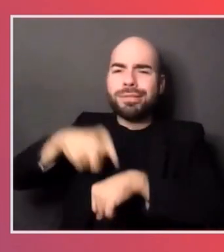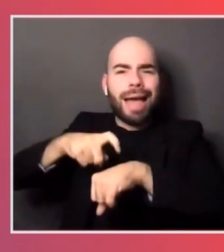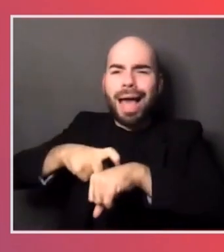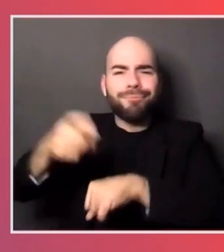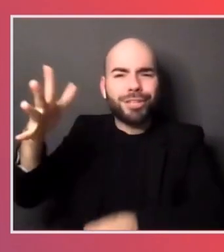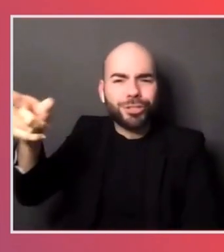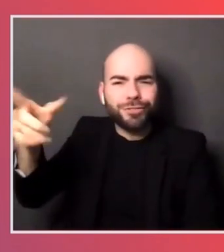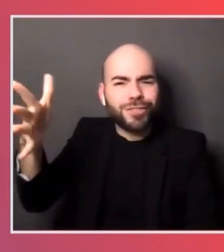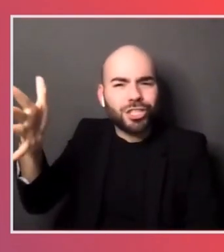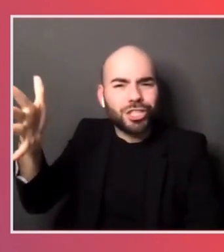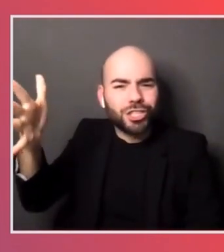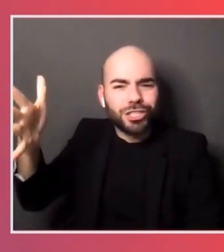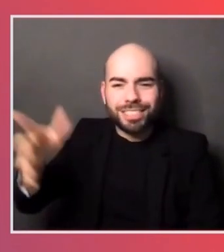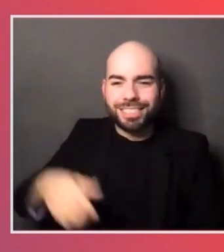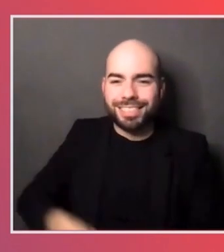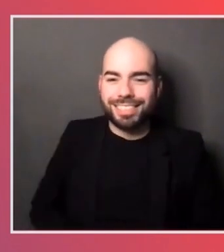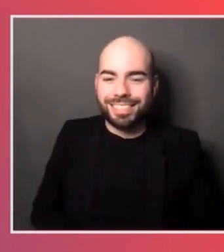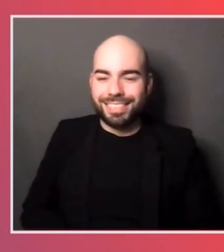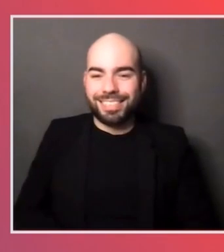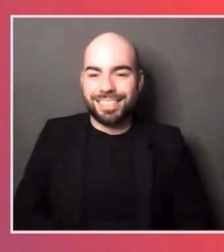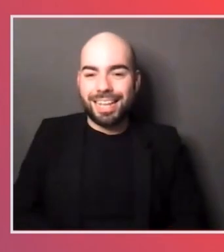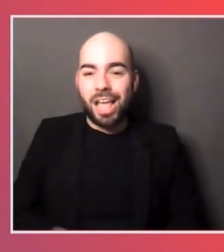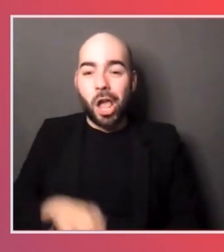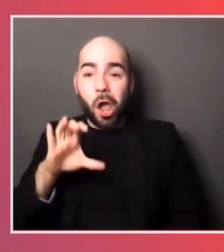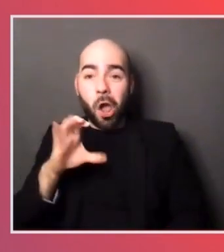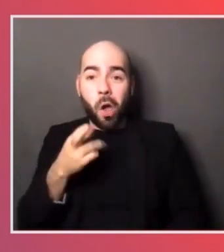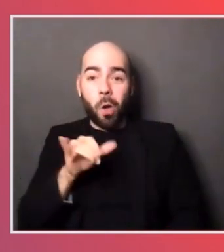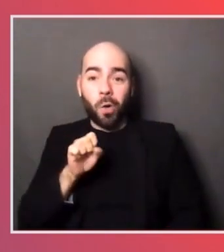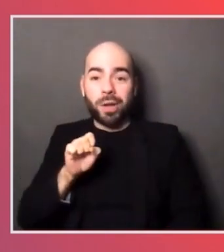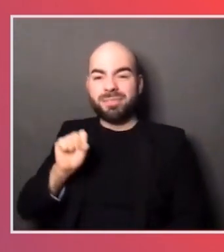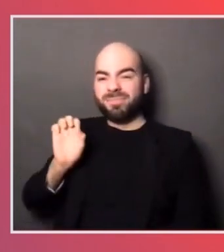Oh boy. Paul's favorite Rush song.